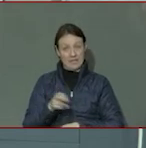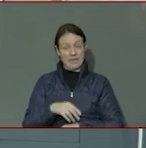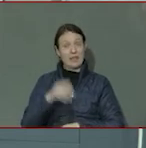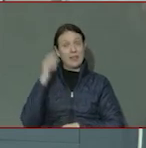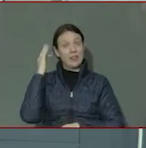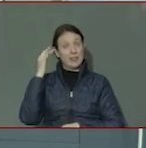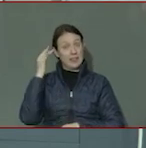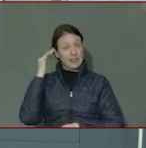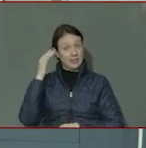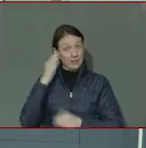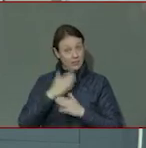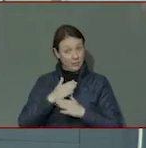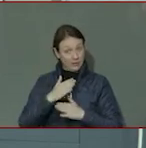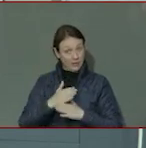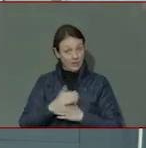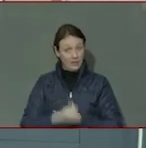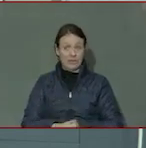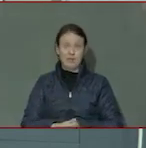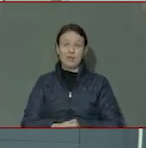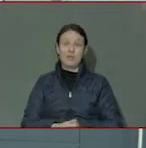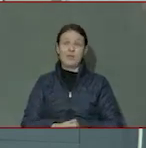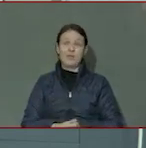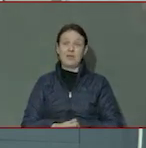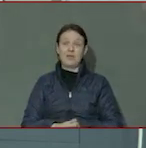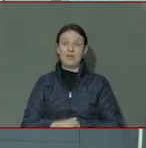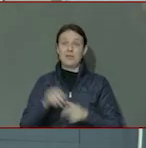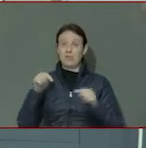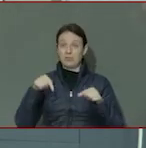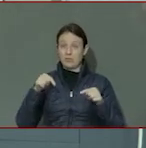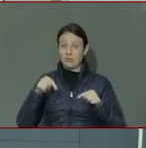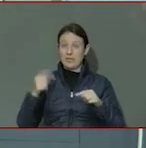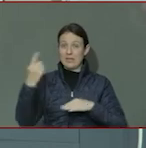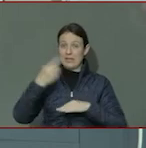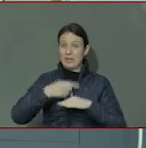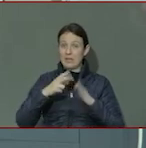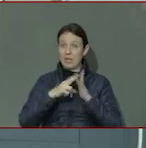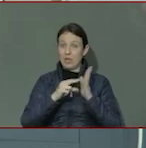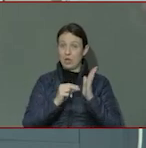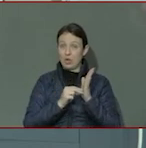theory. So we're in today's notes today.